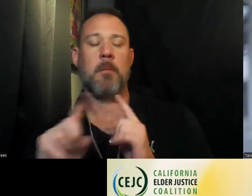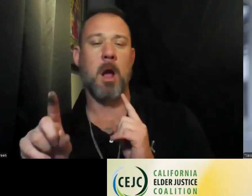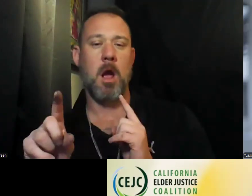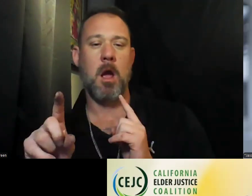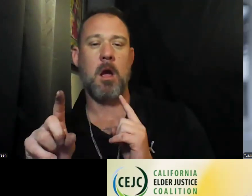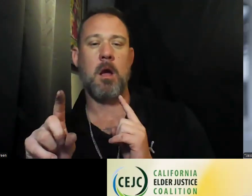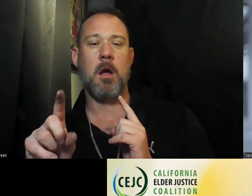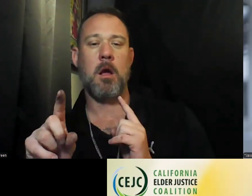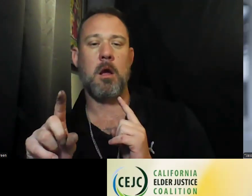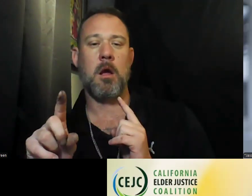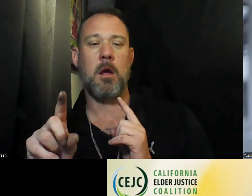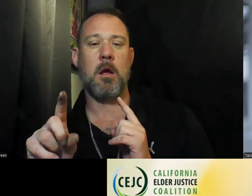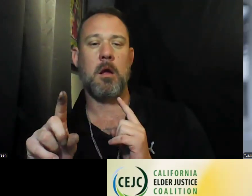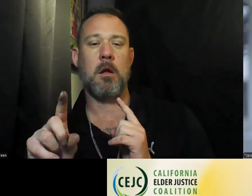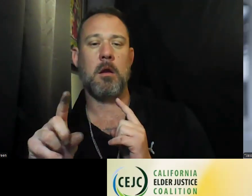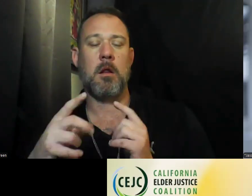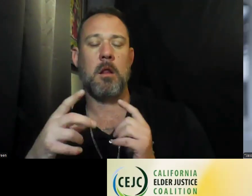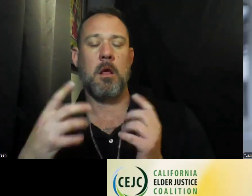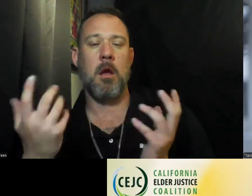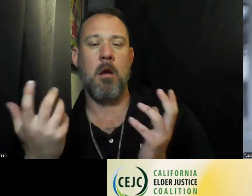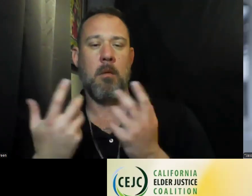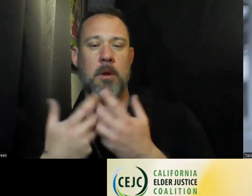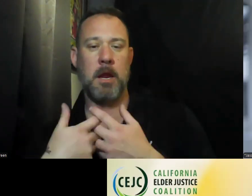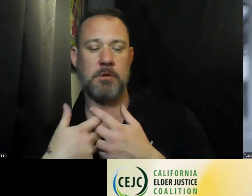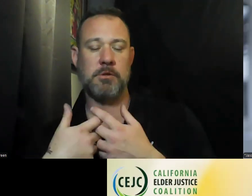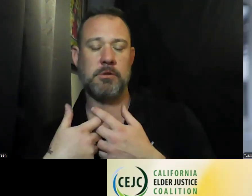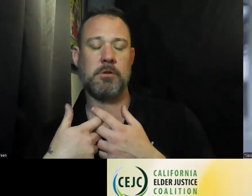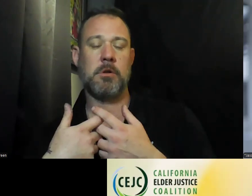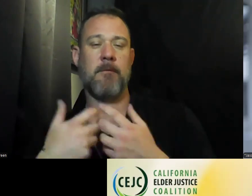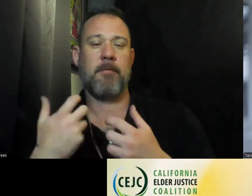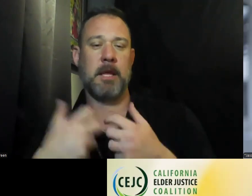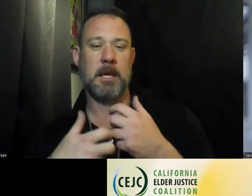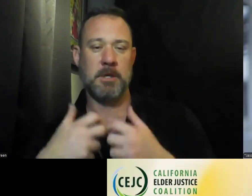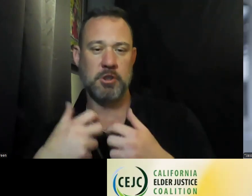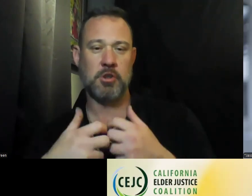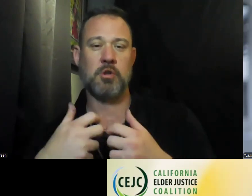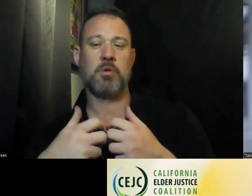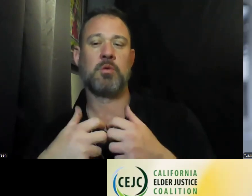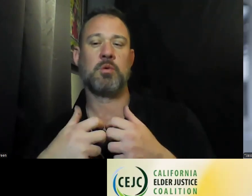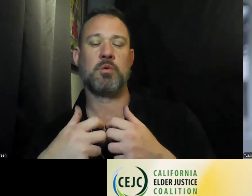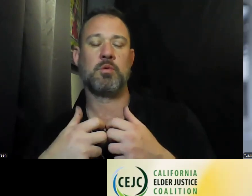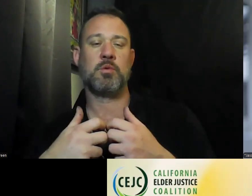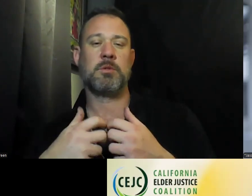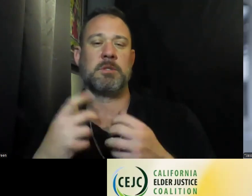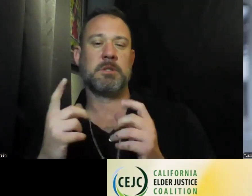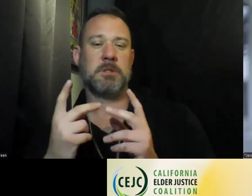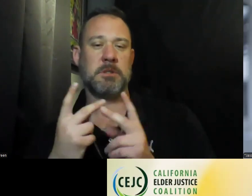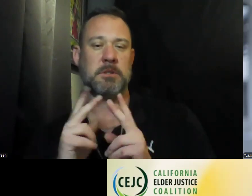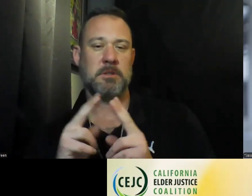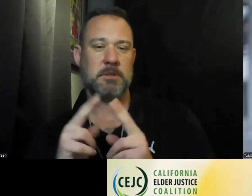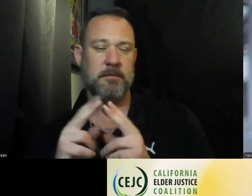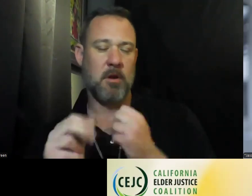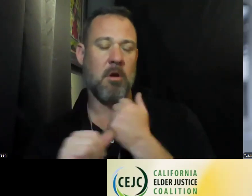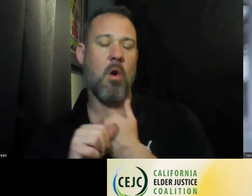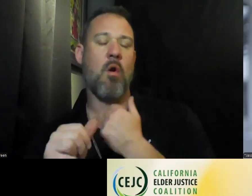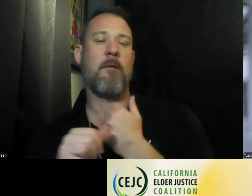the combination of these issues is super harmful and